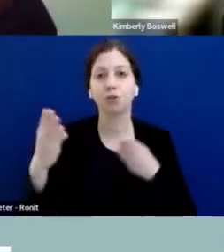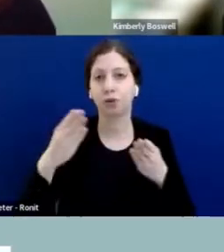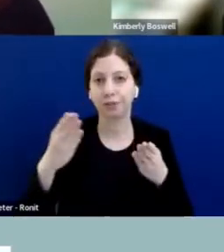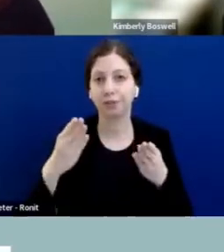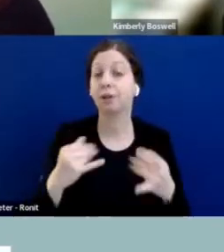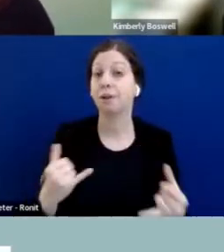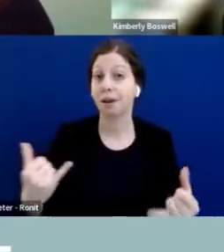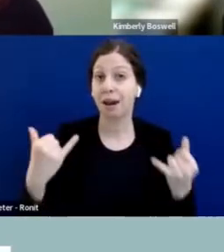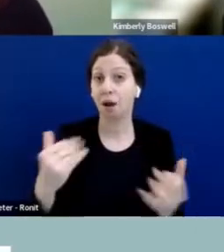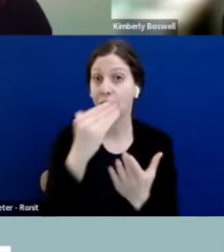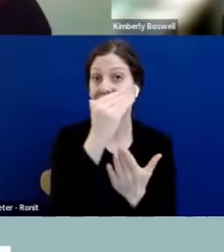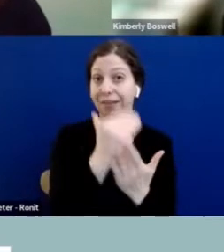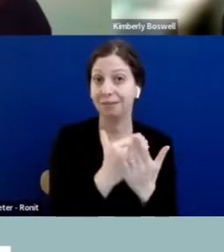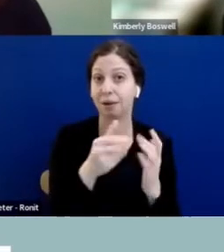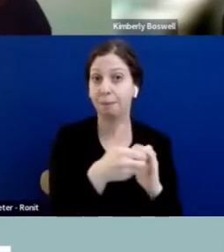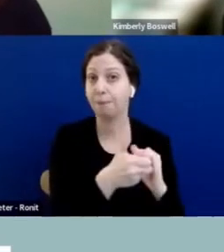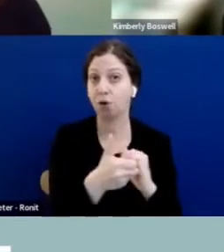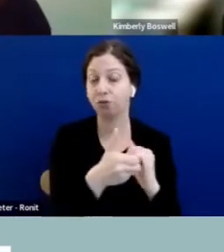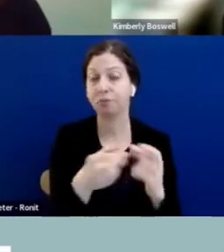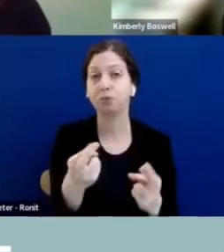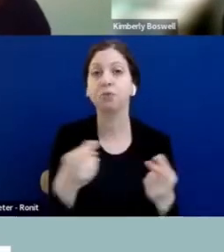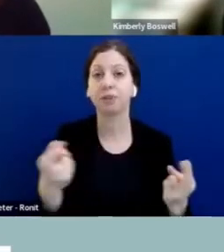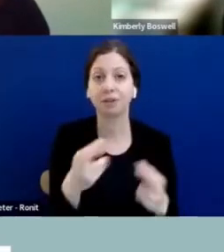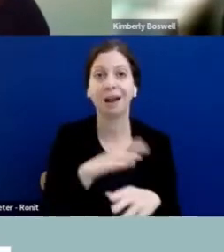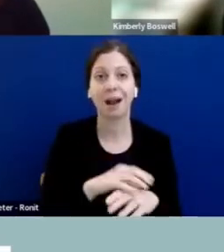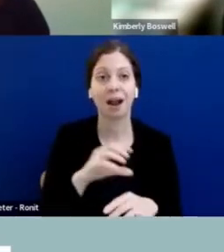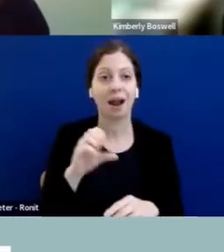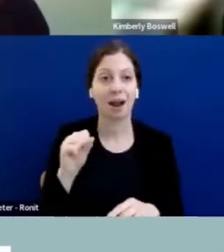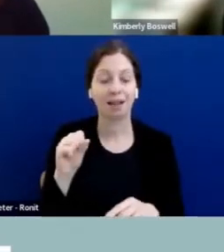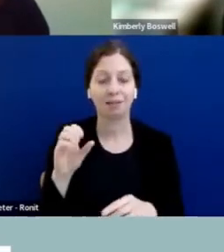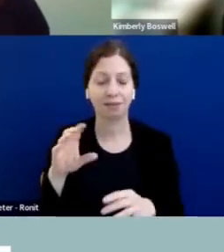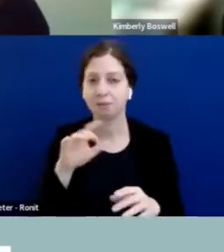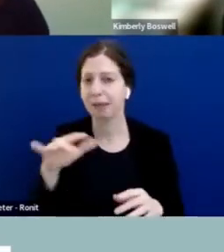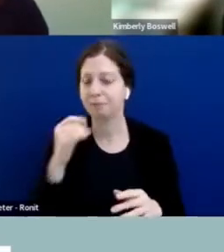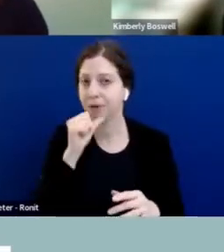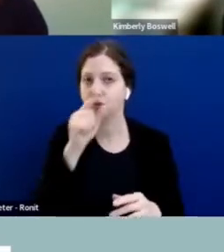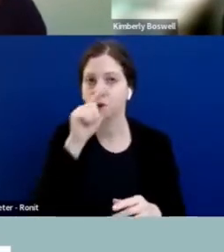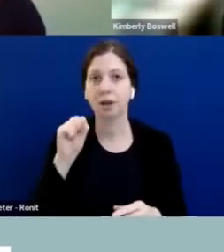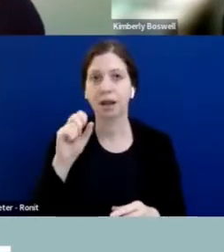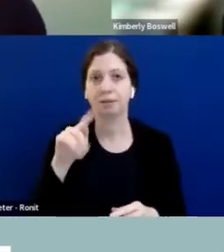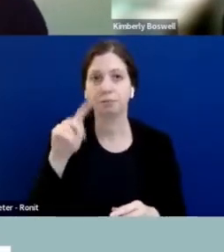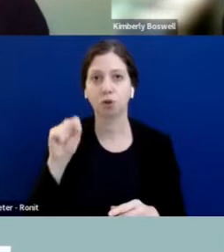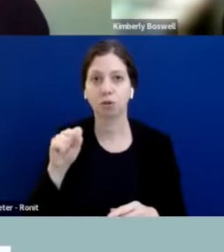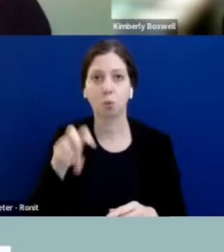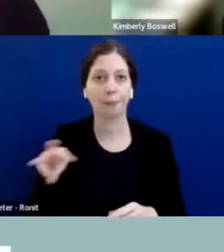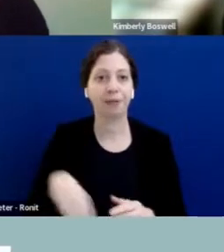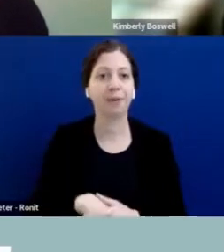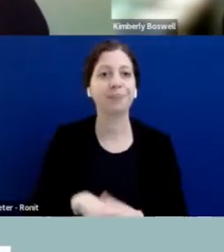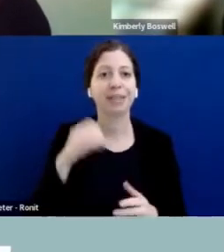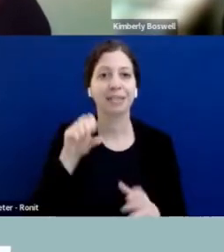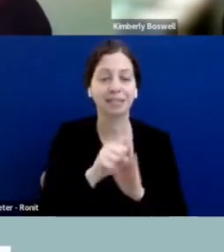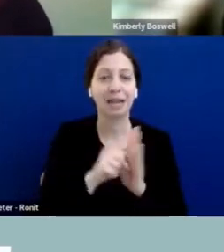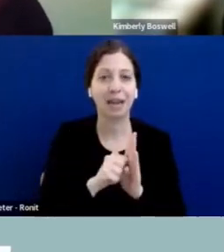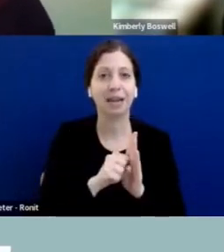now listed as a partnership resource on SBIRT's website. The State Head Injury Coordinator